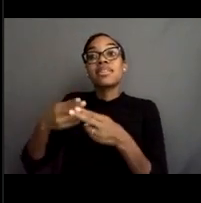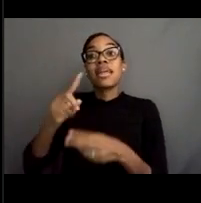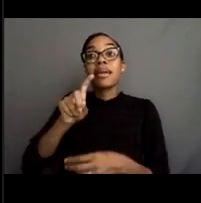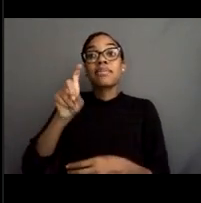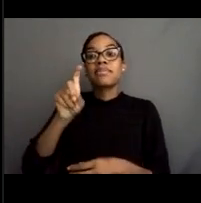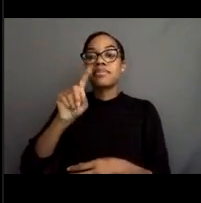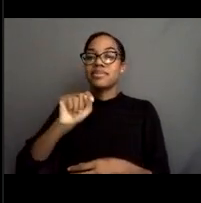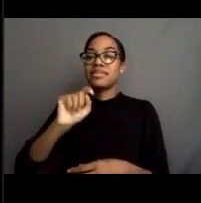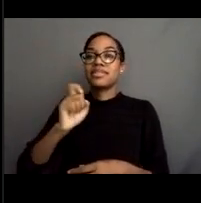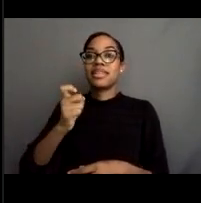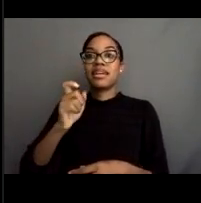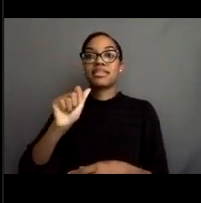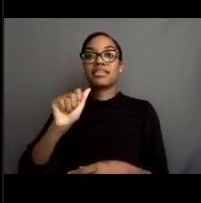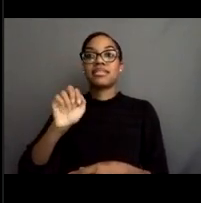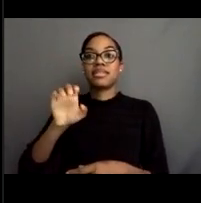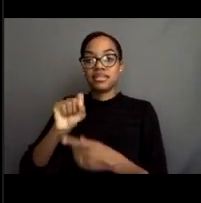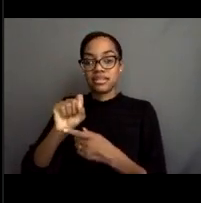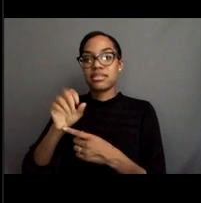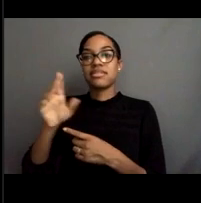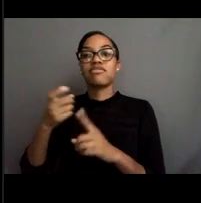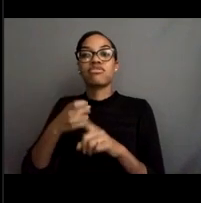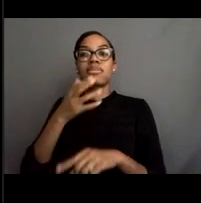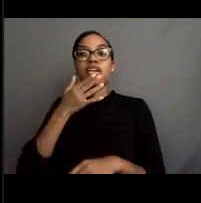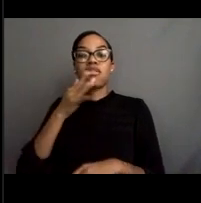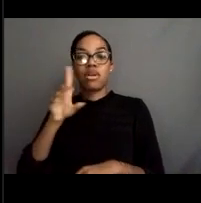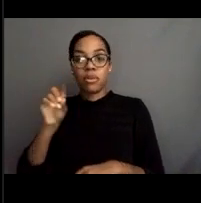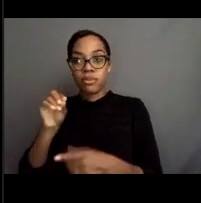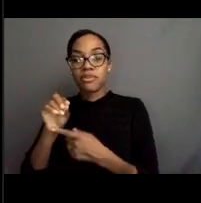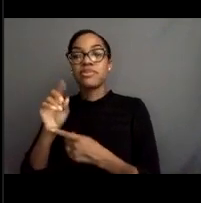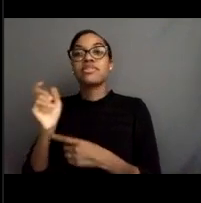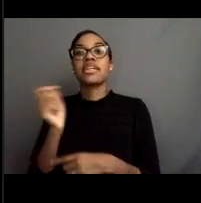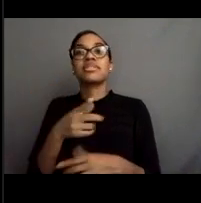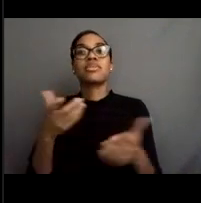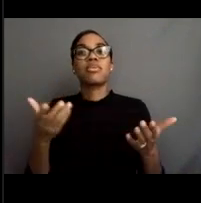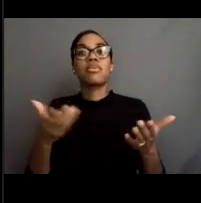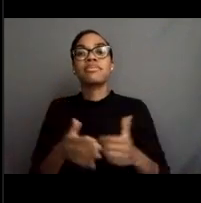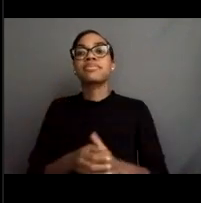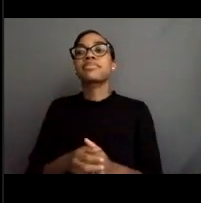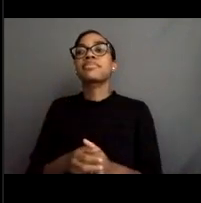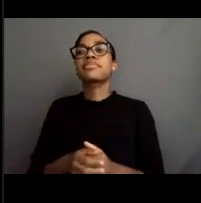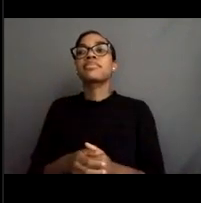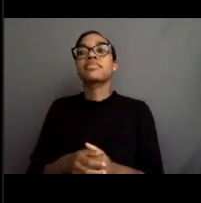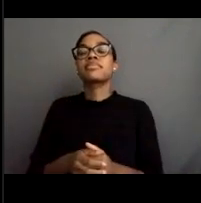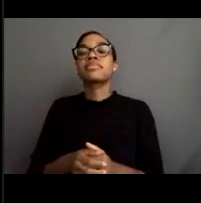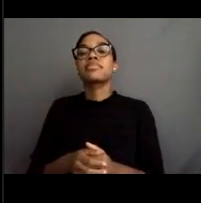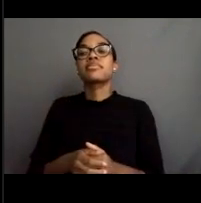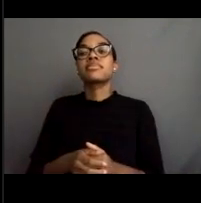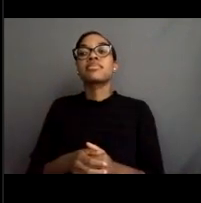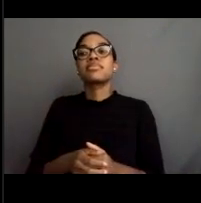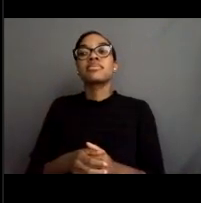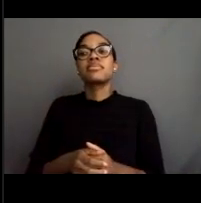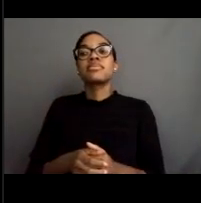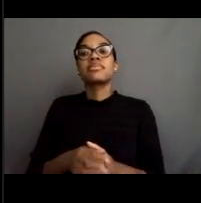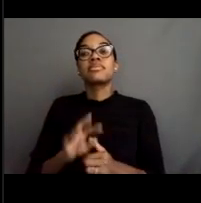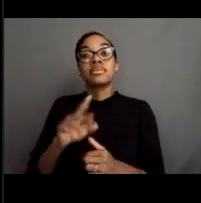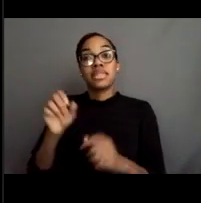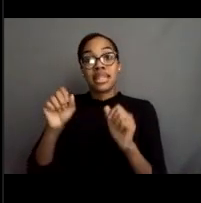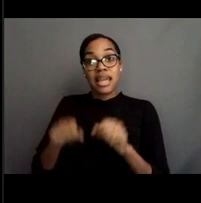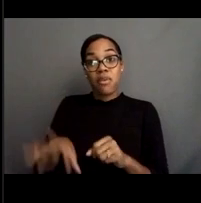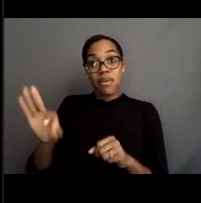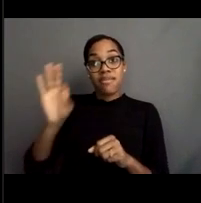kids are thinking about right now. How can they find out whether there's a weather balloon launch near them?